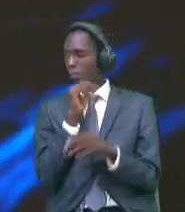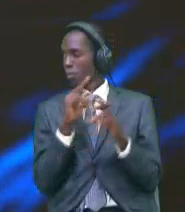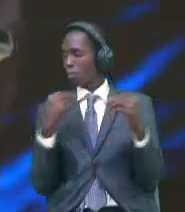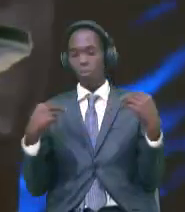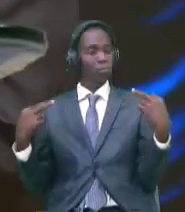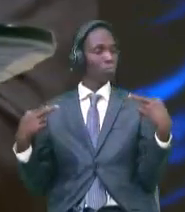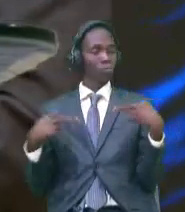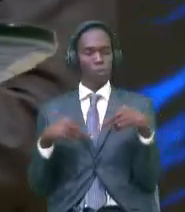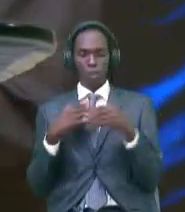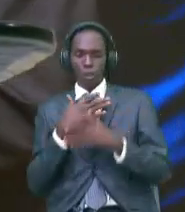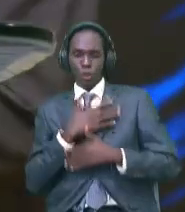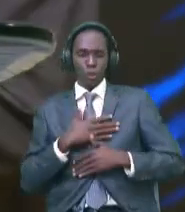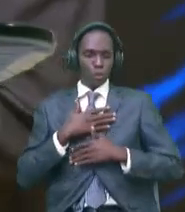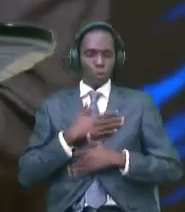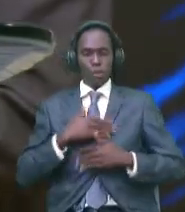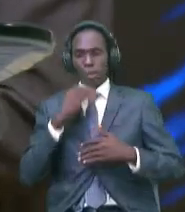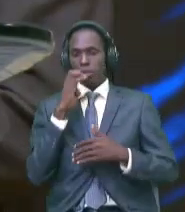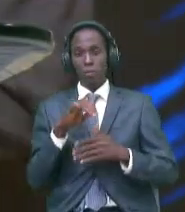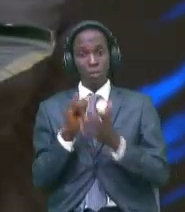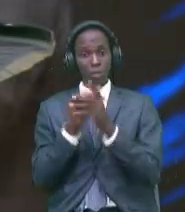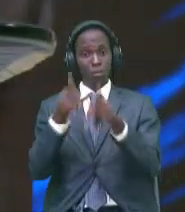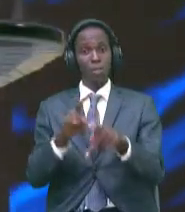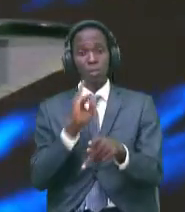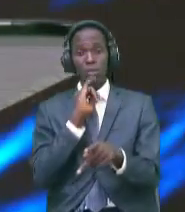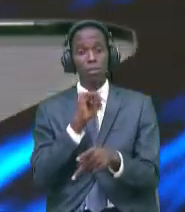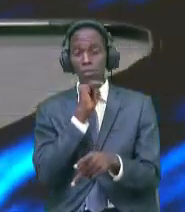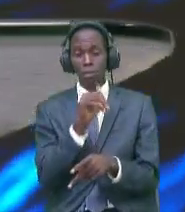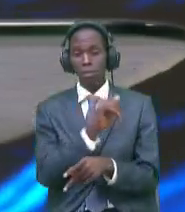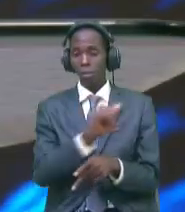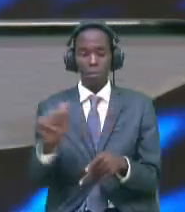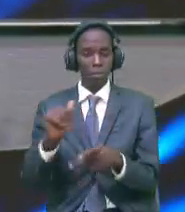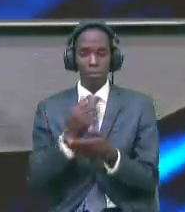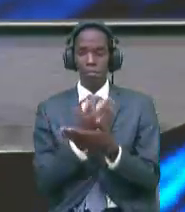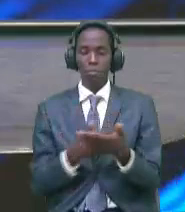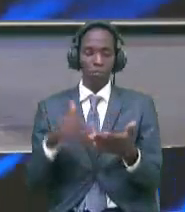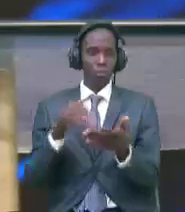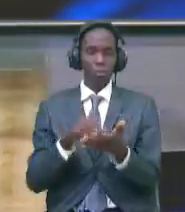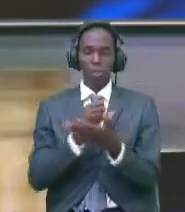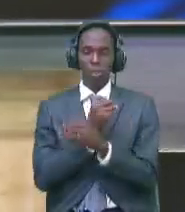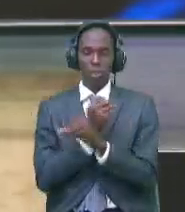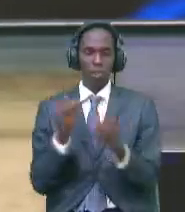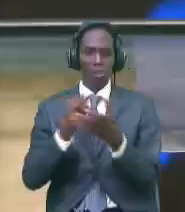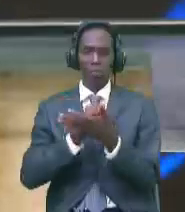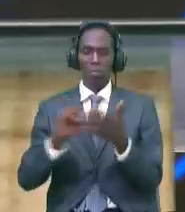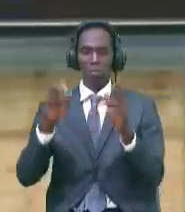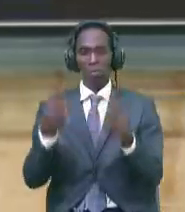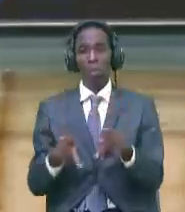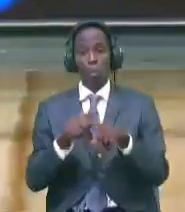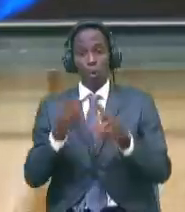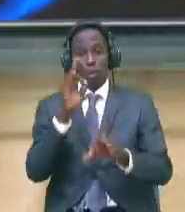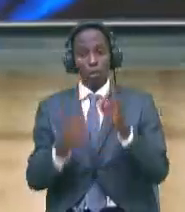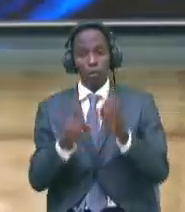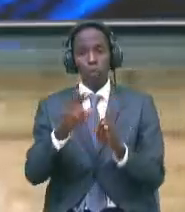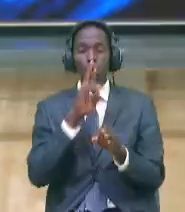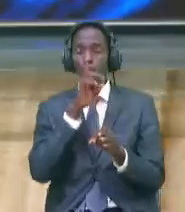evil. That's not a saint. A person is a real child of God, is conscious of the presence of